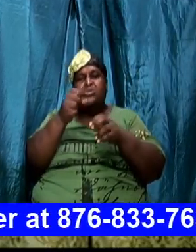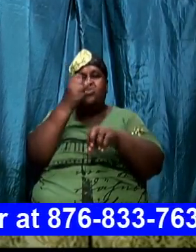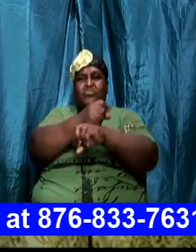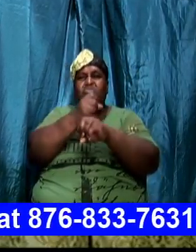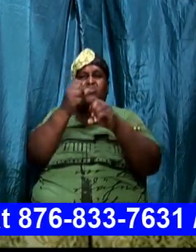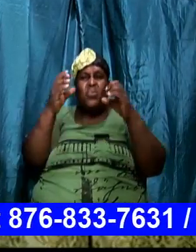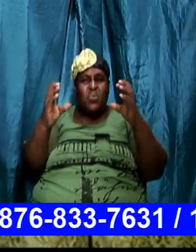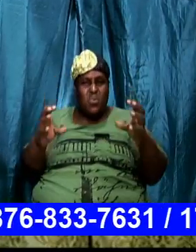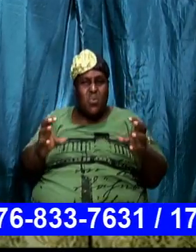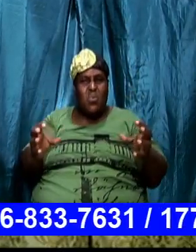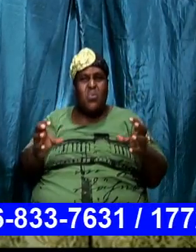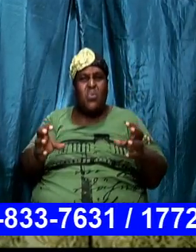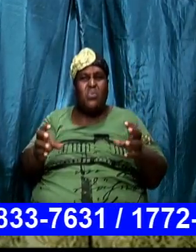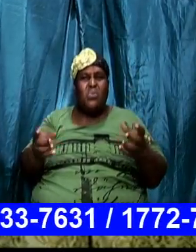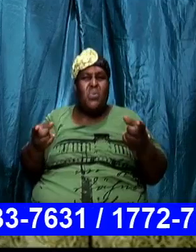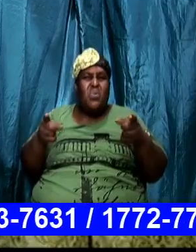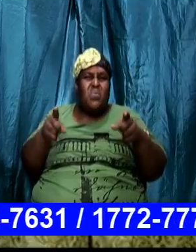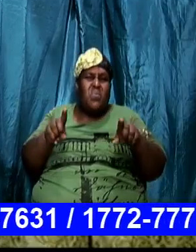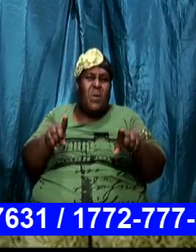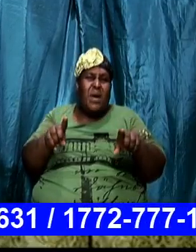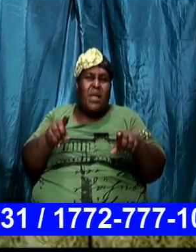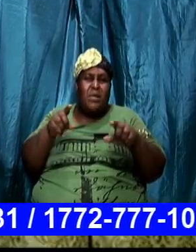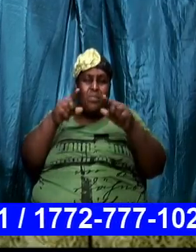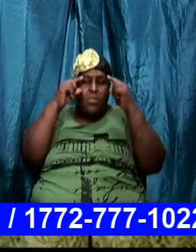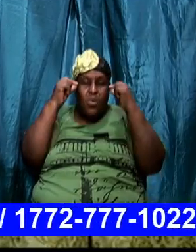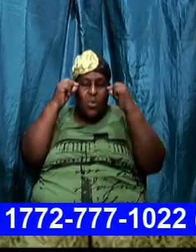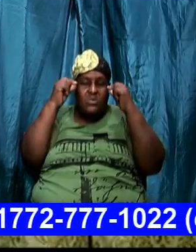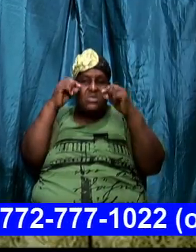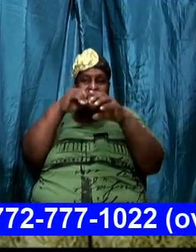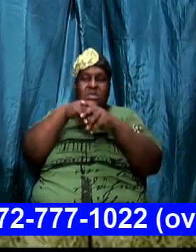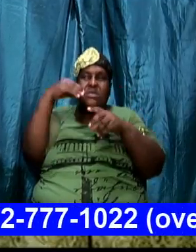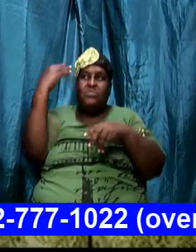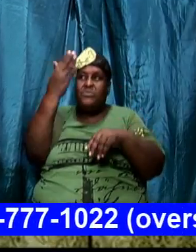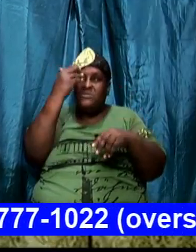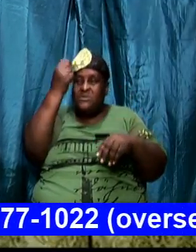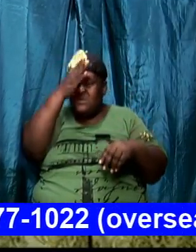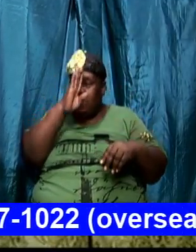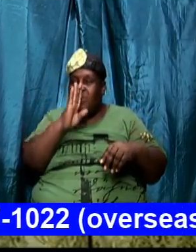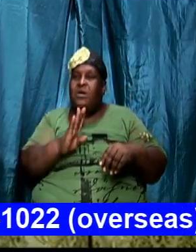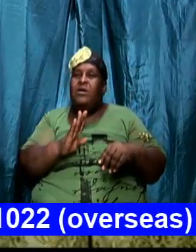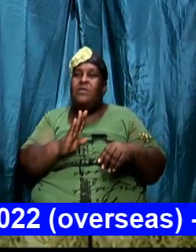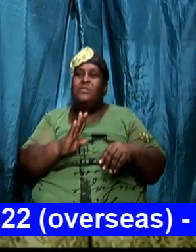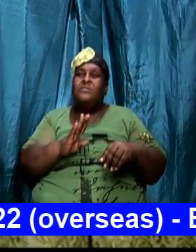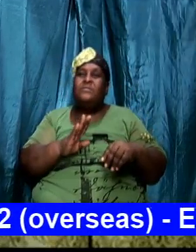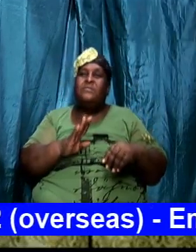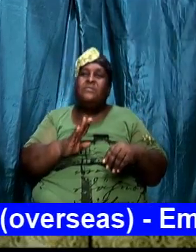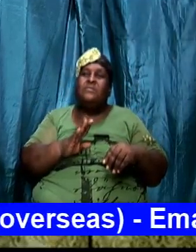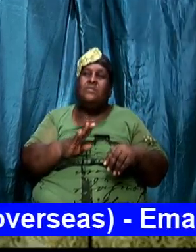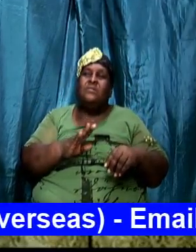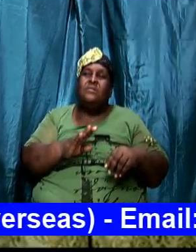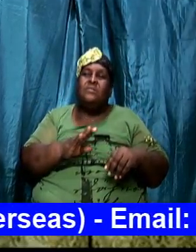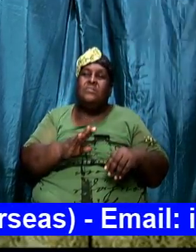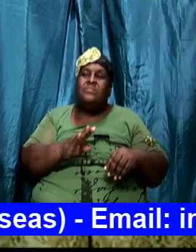God. But while he was there, in the presence of God,